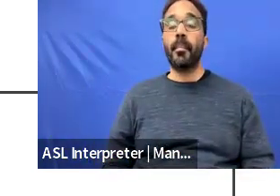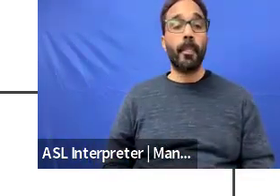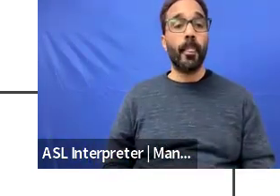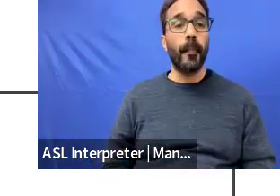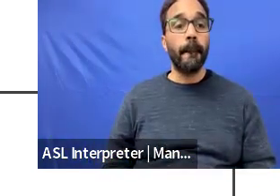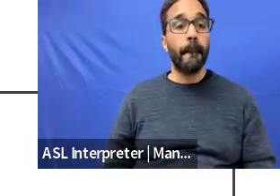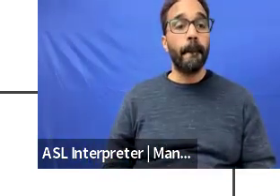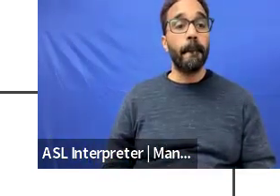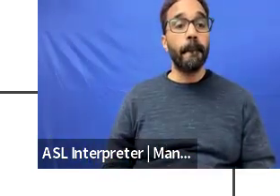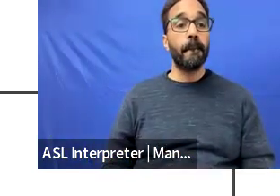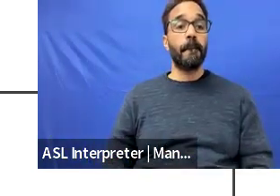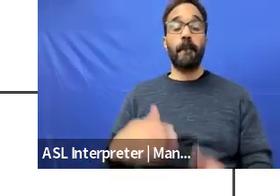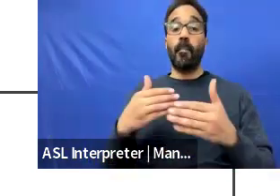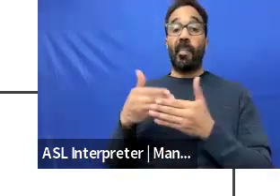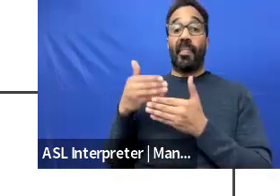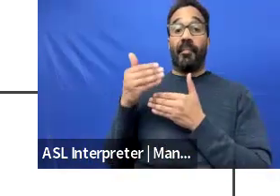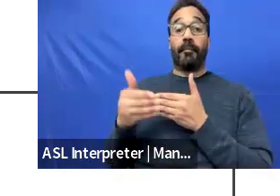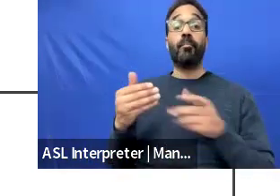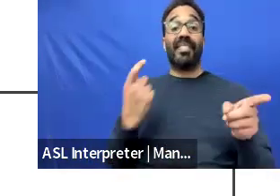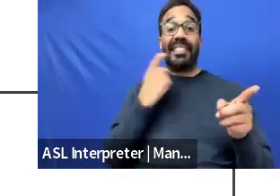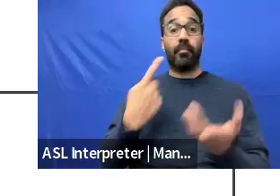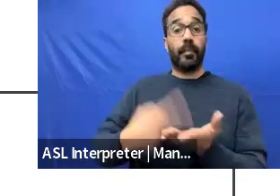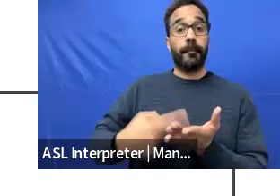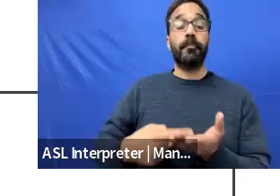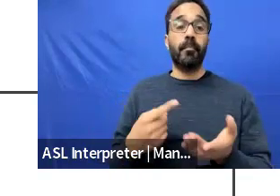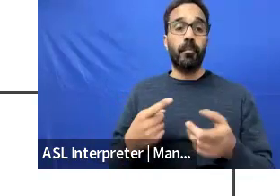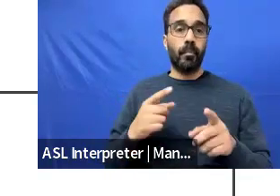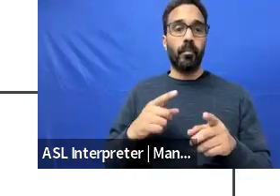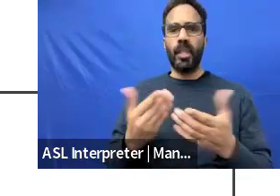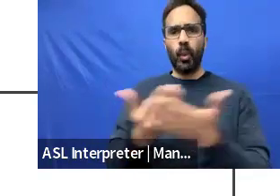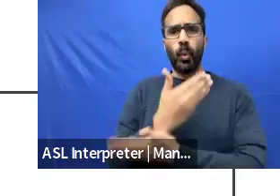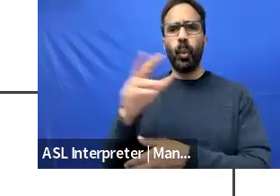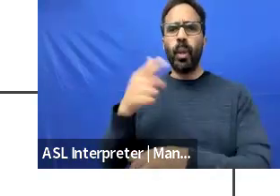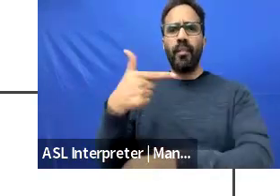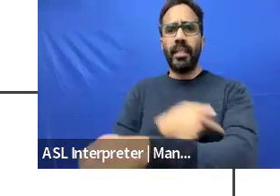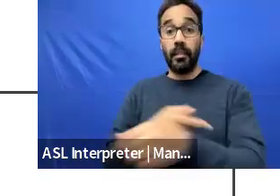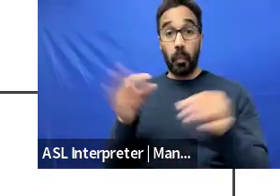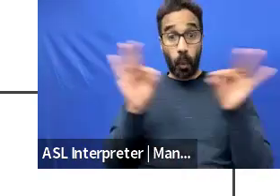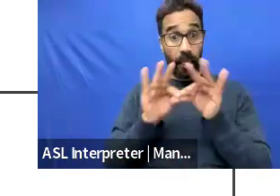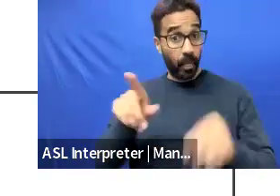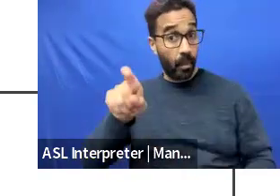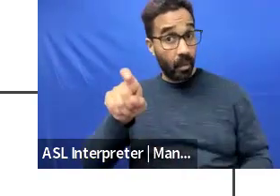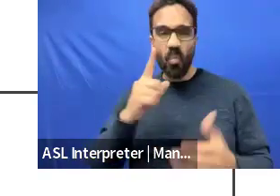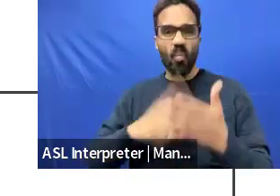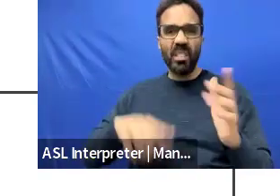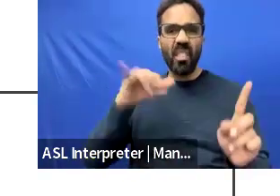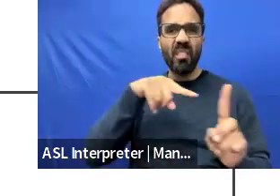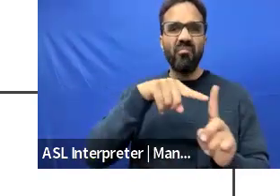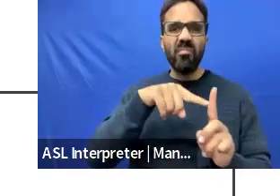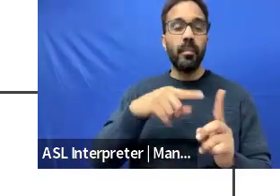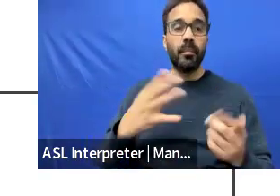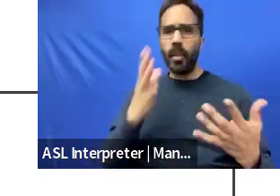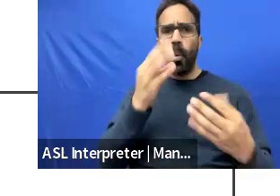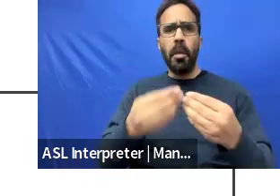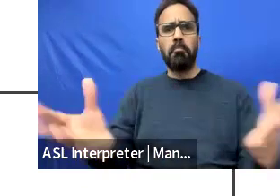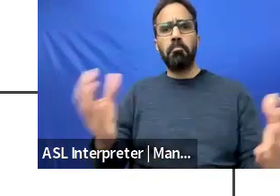So we just kind of talked about this, but what is the new vaccine? Is it worth getting? And it is, it's going to strengthen your body's